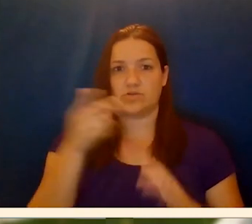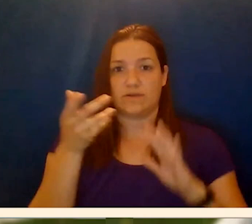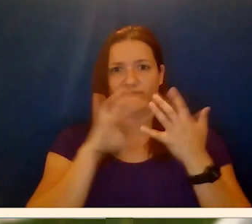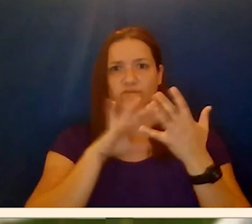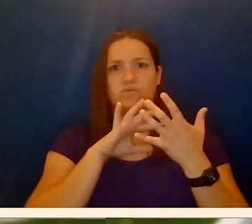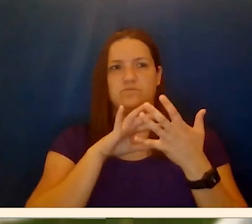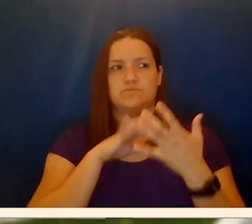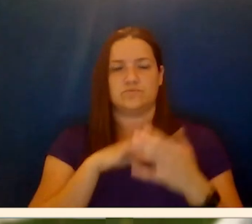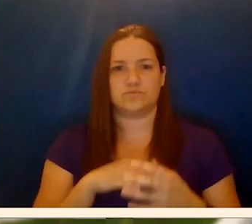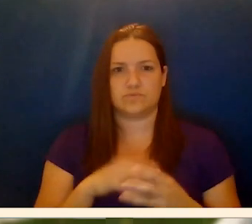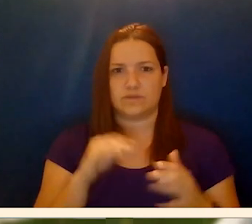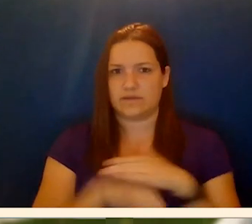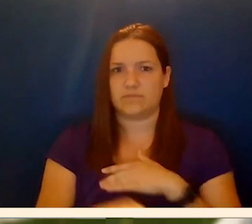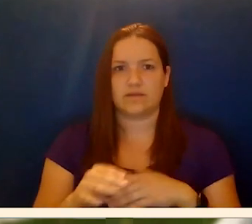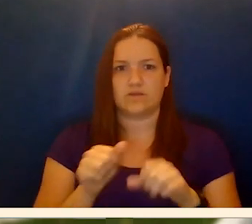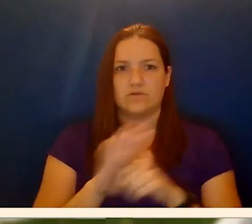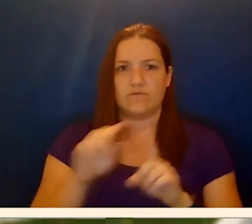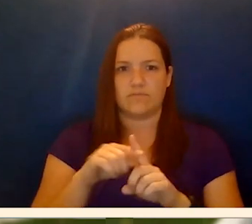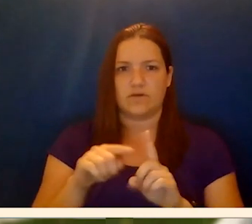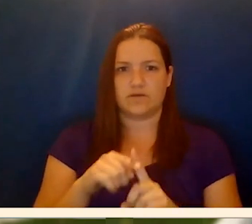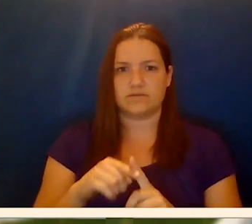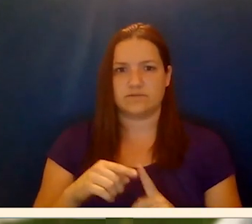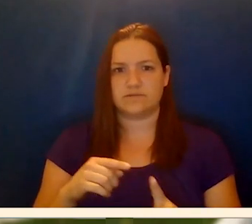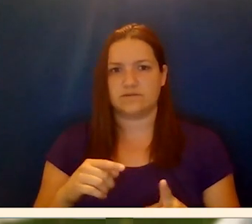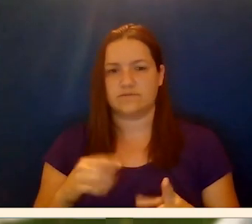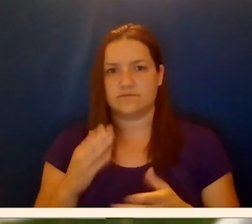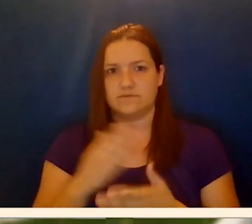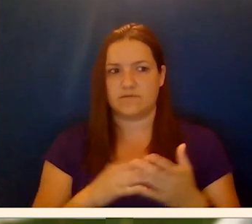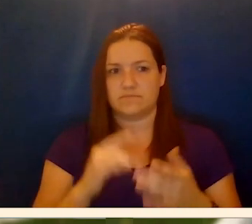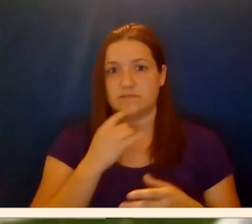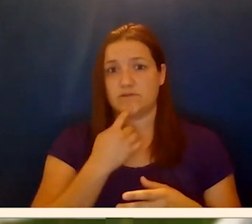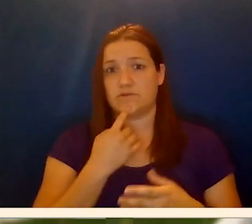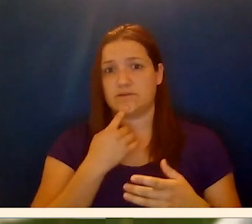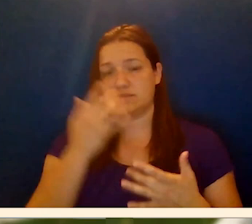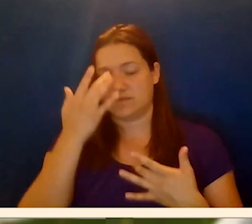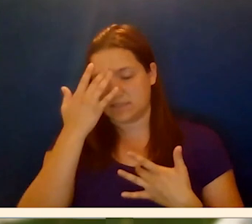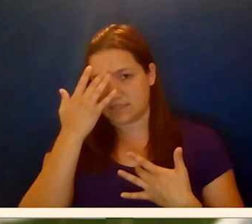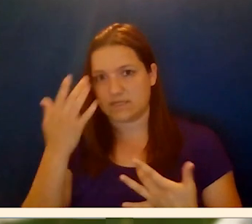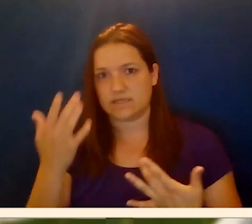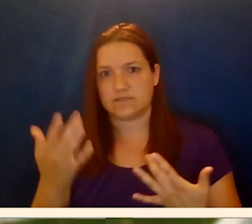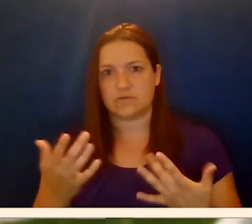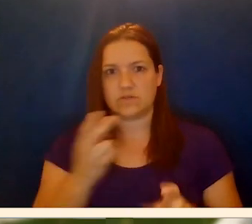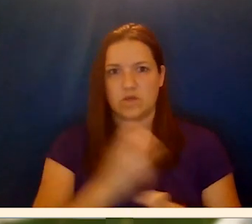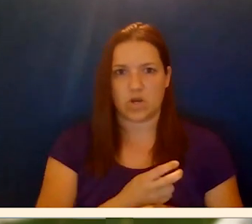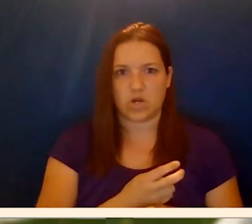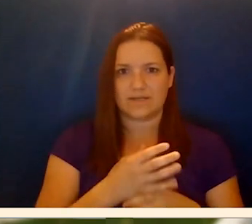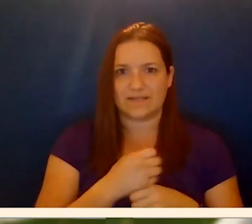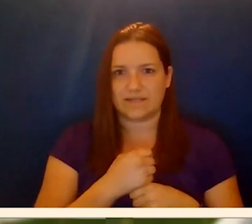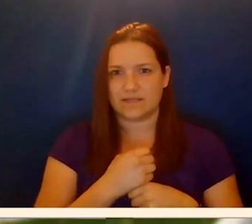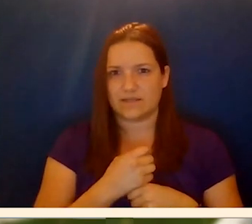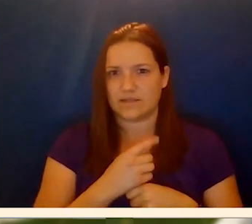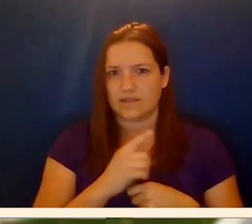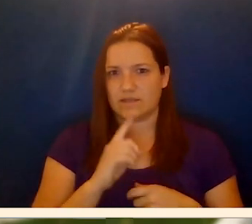some critically ill, and so it's difficult to get, accurate information from them. But